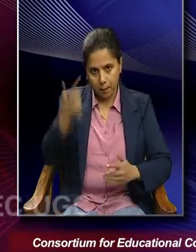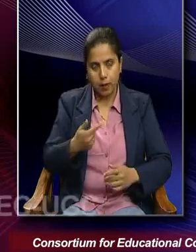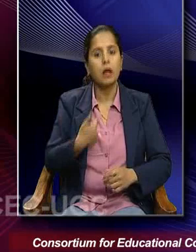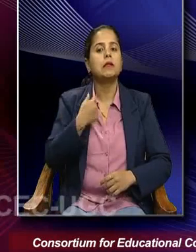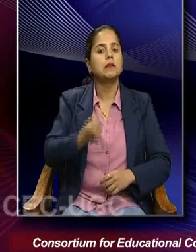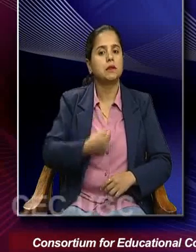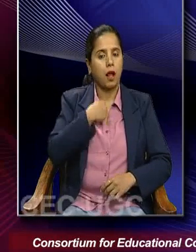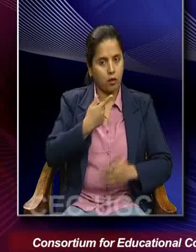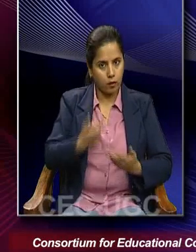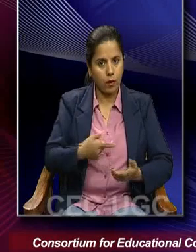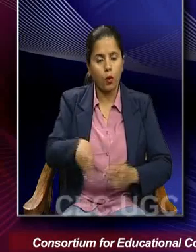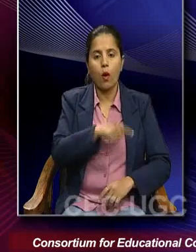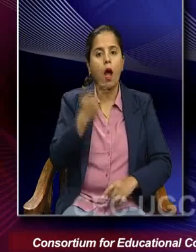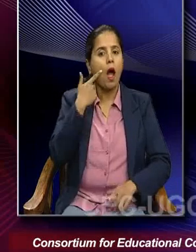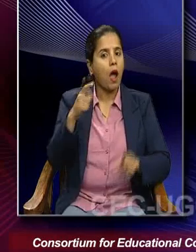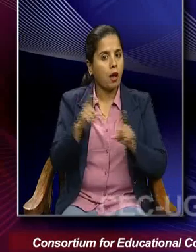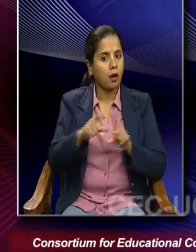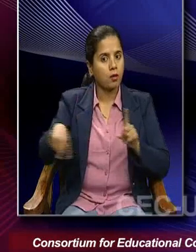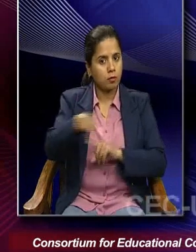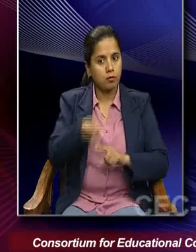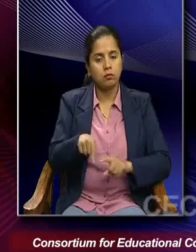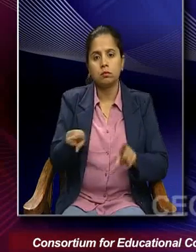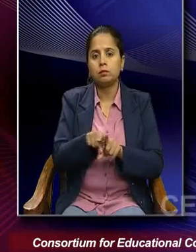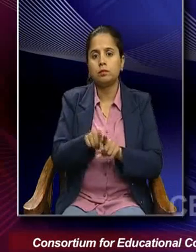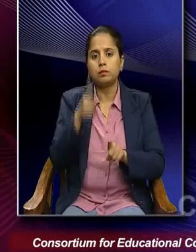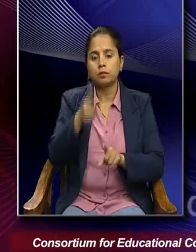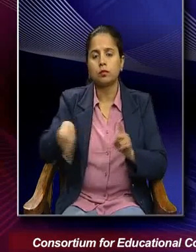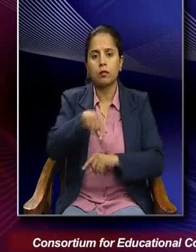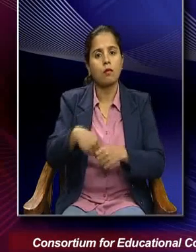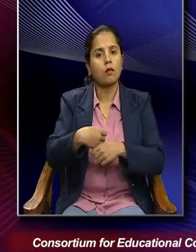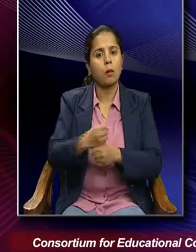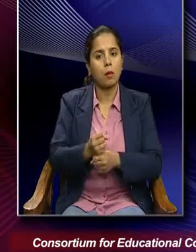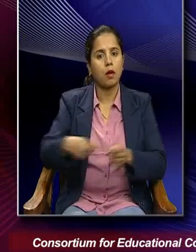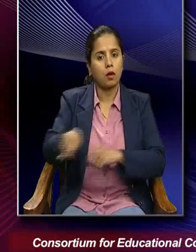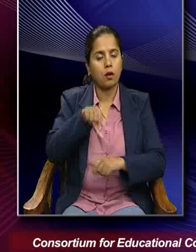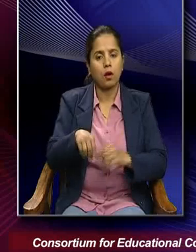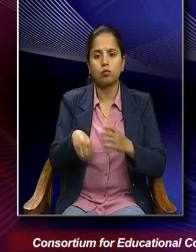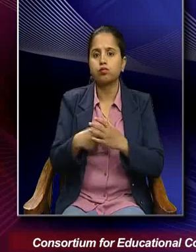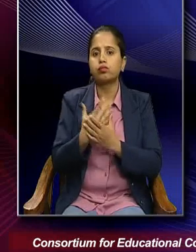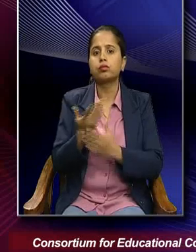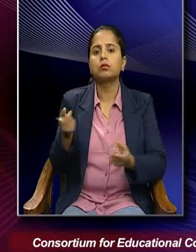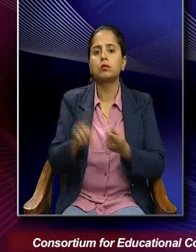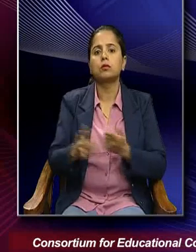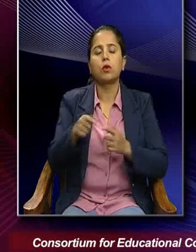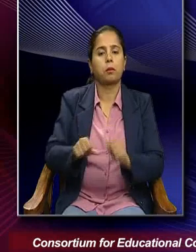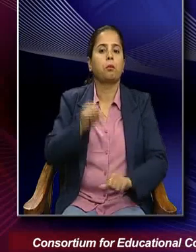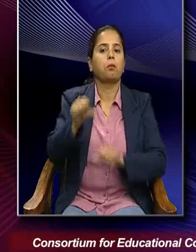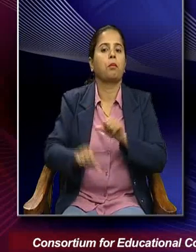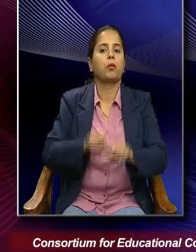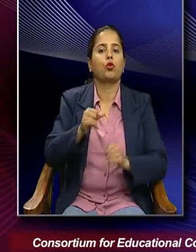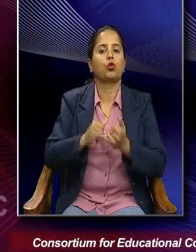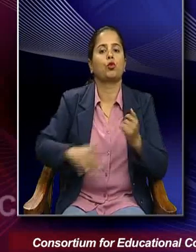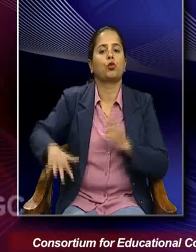self and identity as a construct which is emerging in the process of